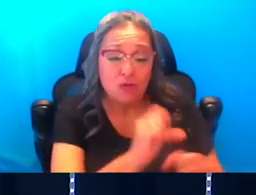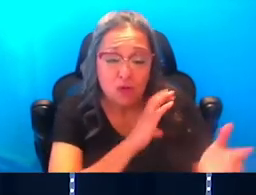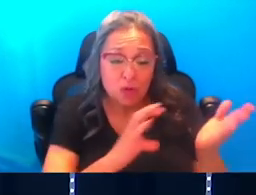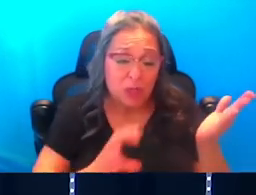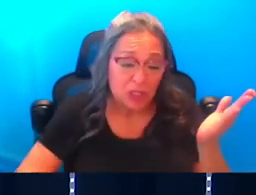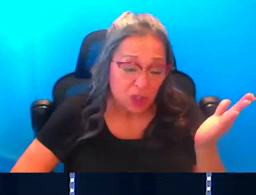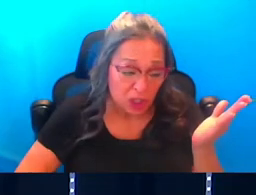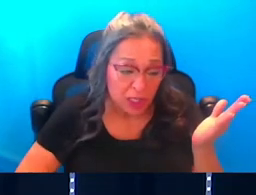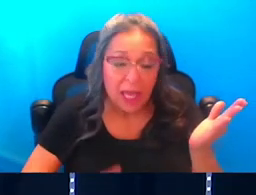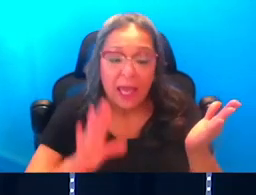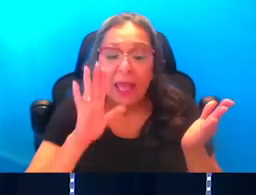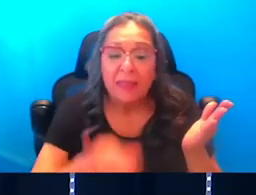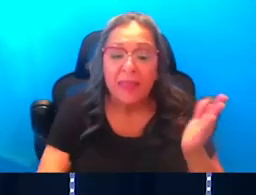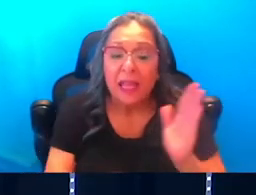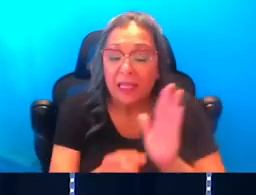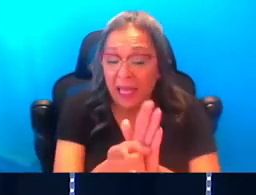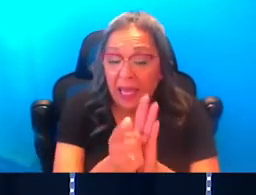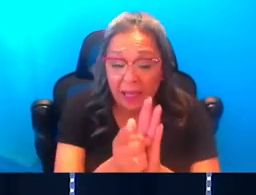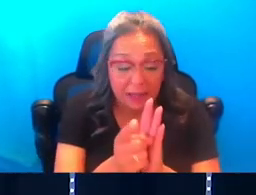This is that moment in the message.